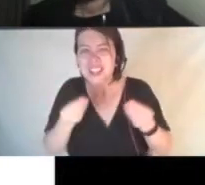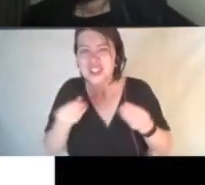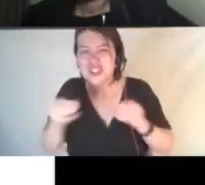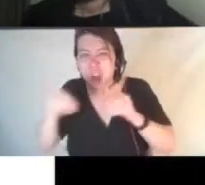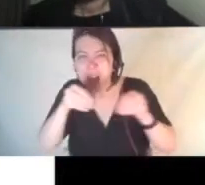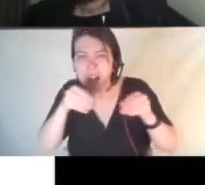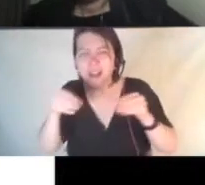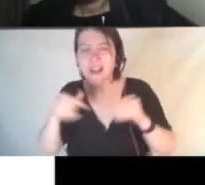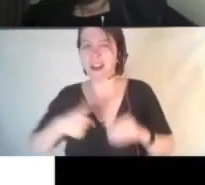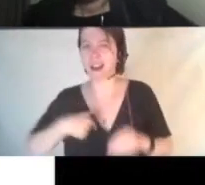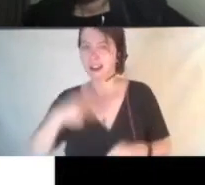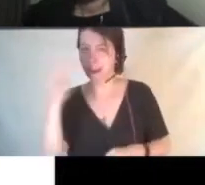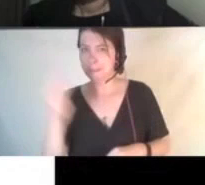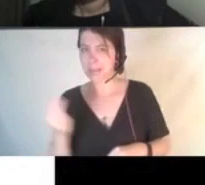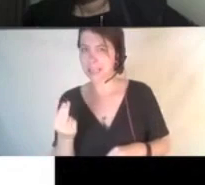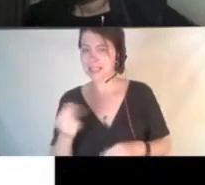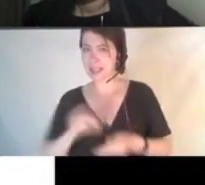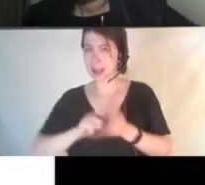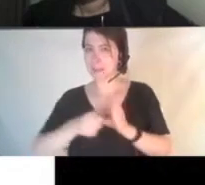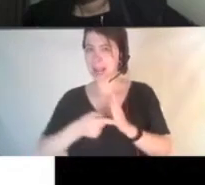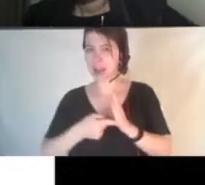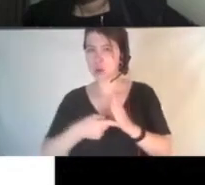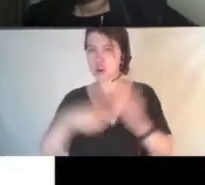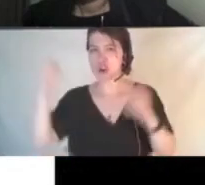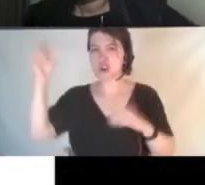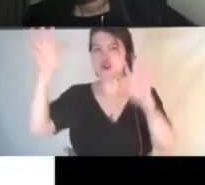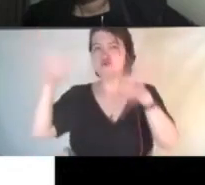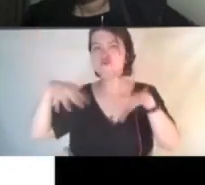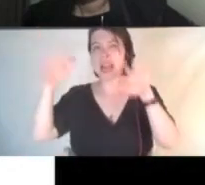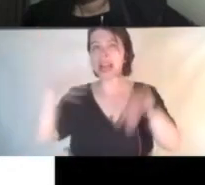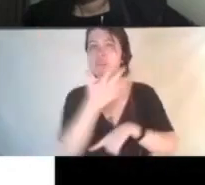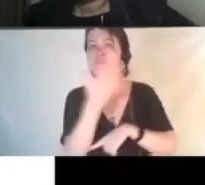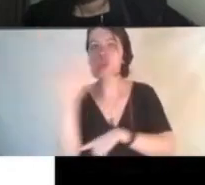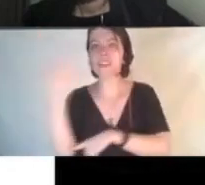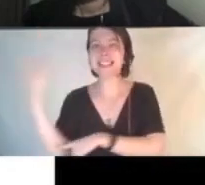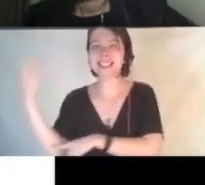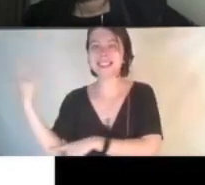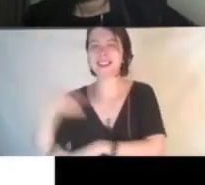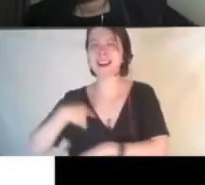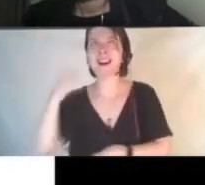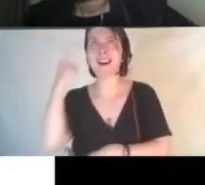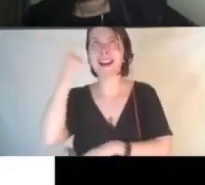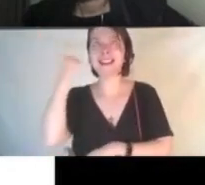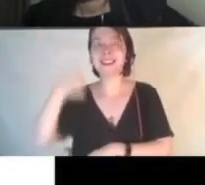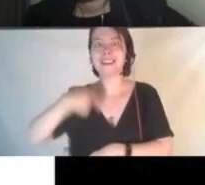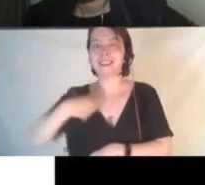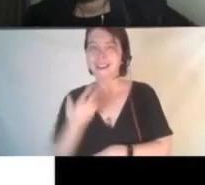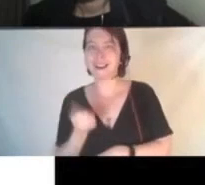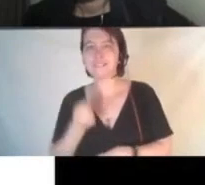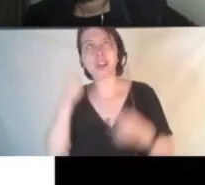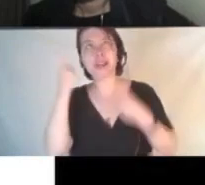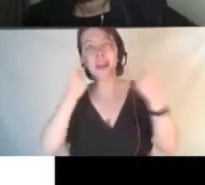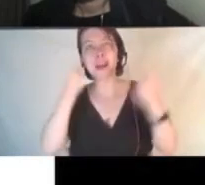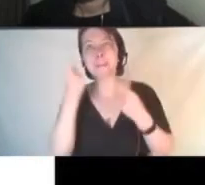this thing about rainforests. I don't know, it was just an idea that I had. So I thought about all the animals that live in the